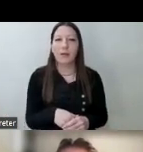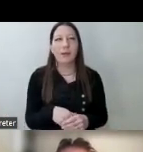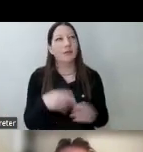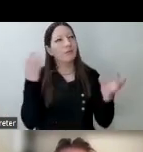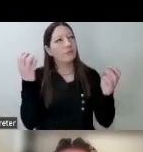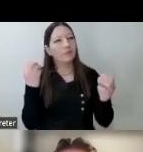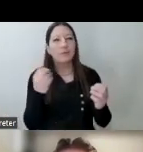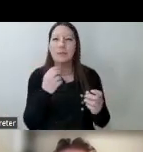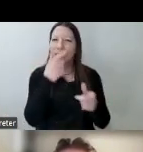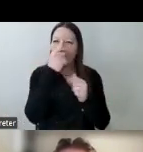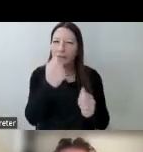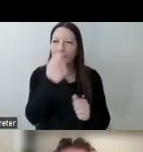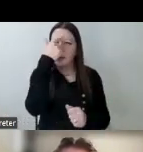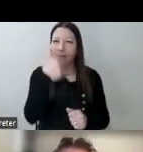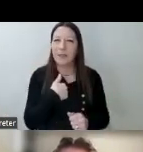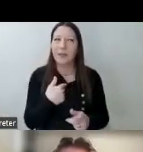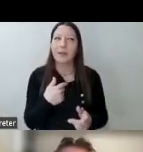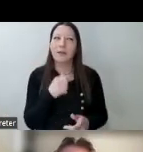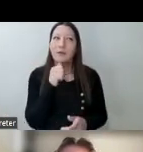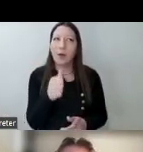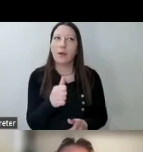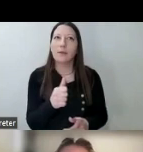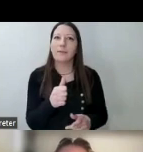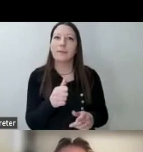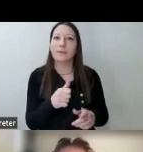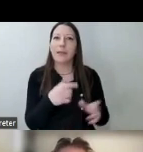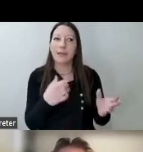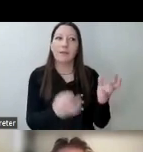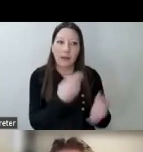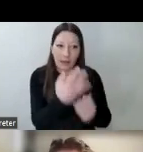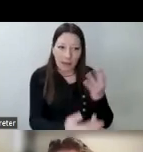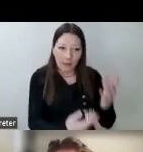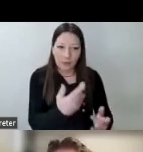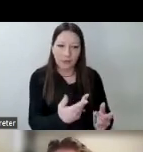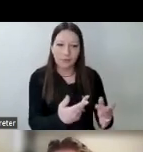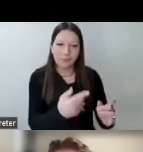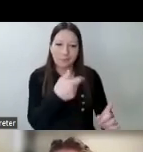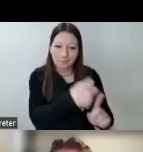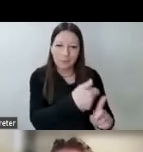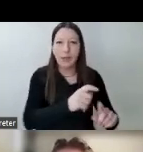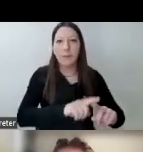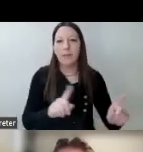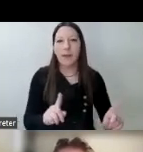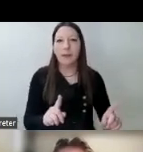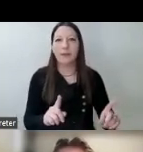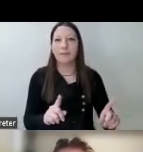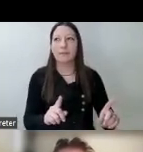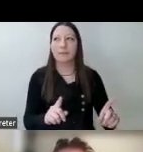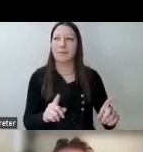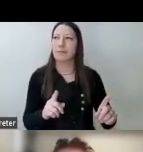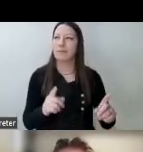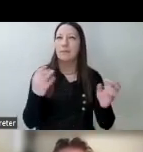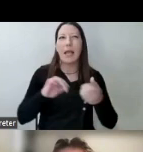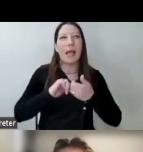is not necessarily the active fires per se, but how they can very quickly destroy an area, and how this increased